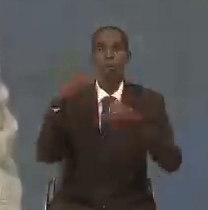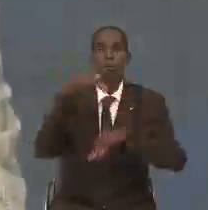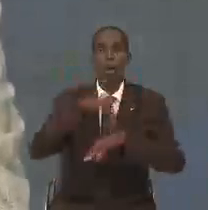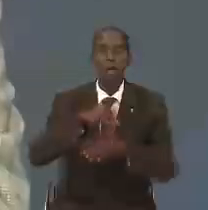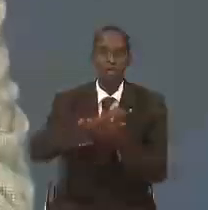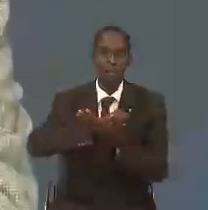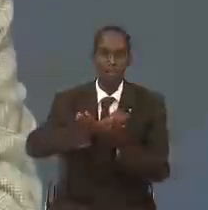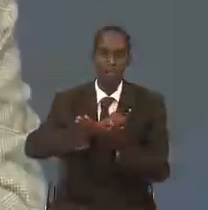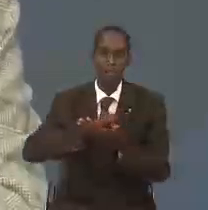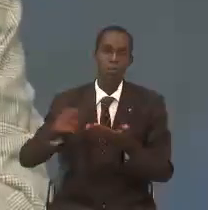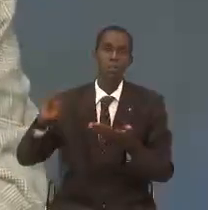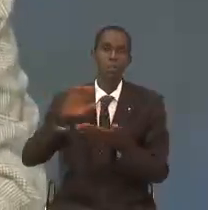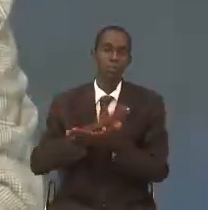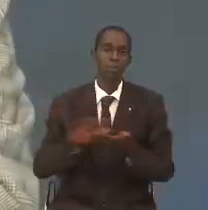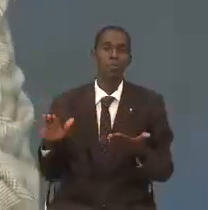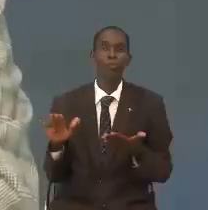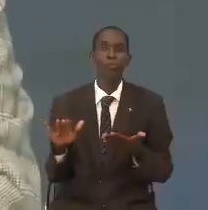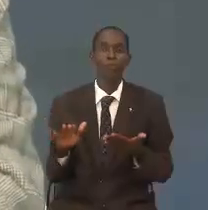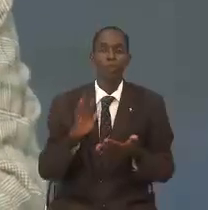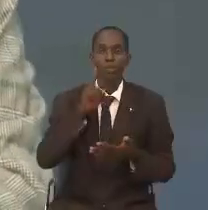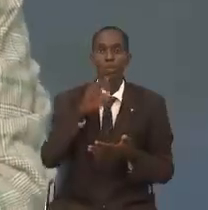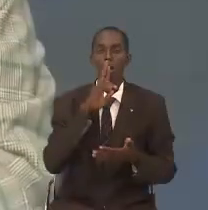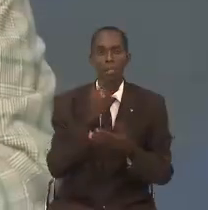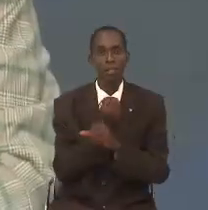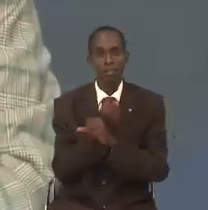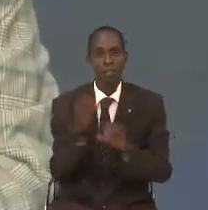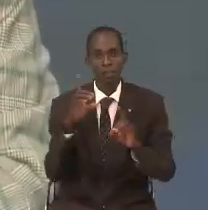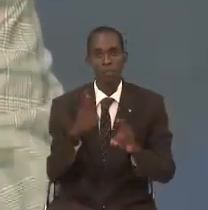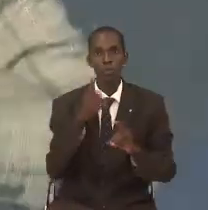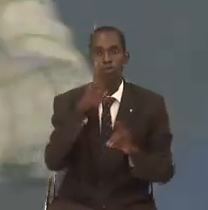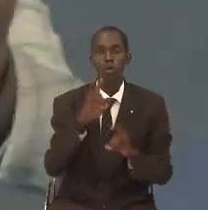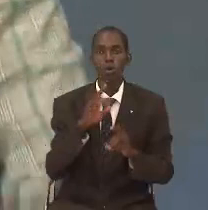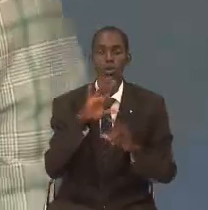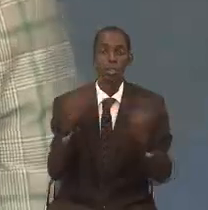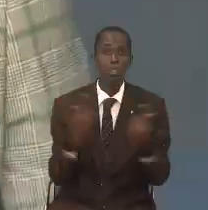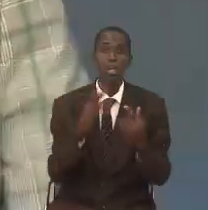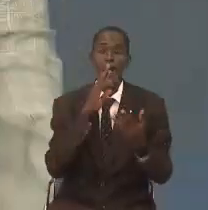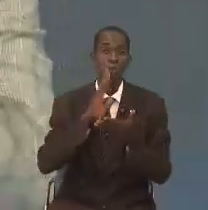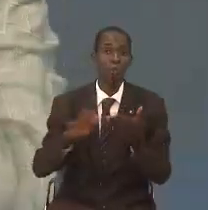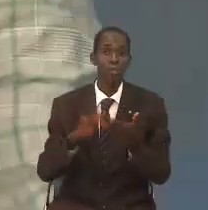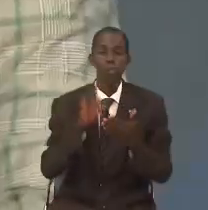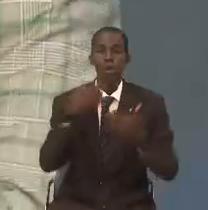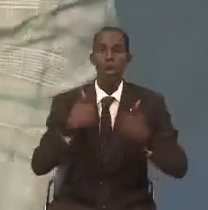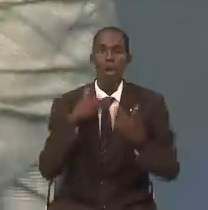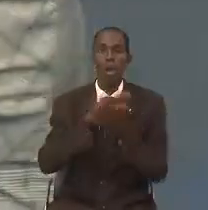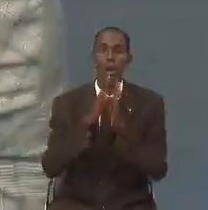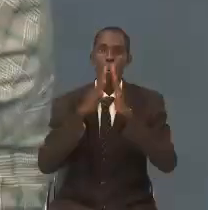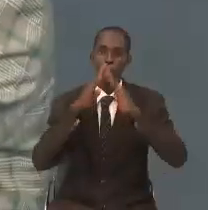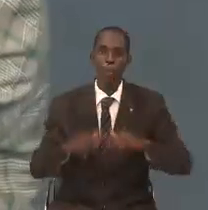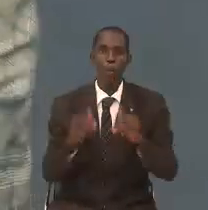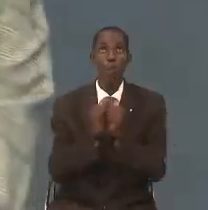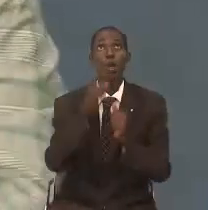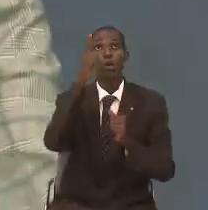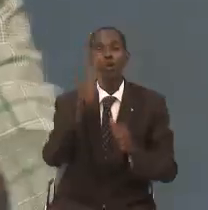You're saved. Your sins are pardoned. You're forgiven. You have peace with God. And now you go back to